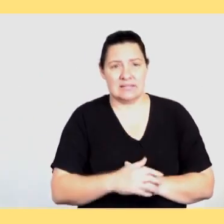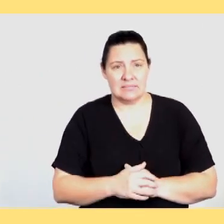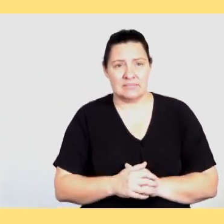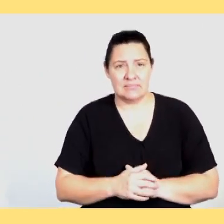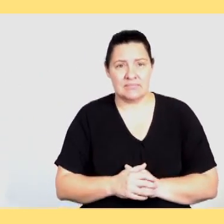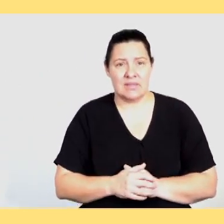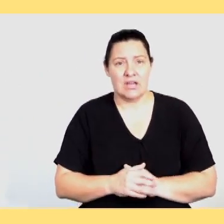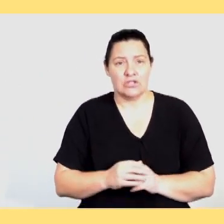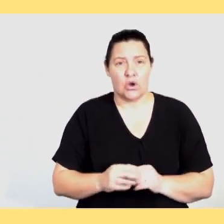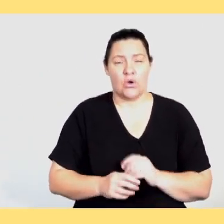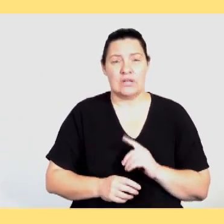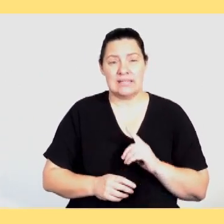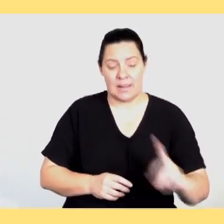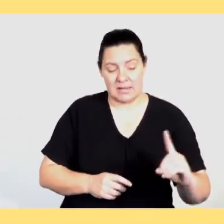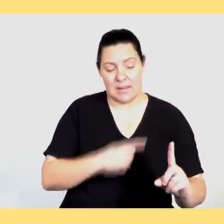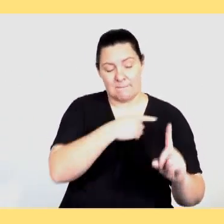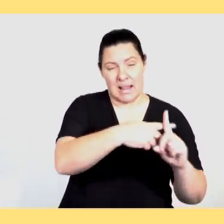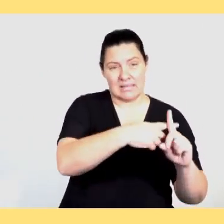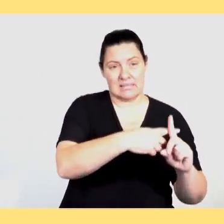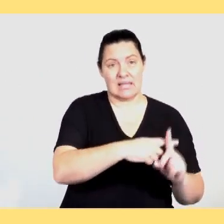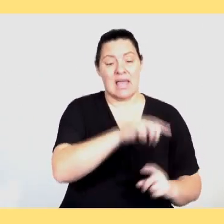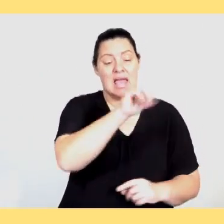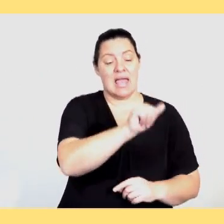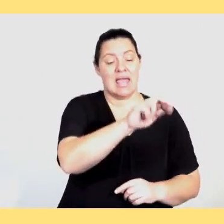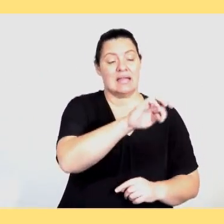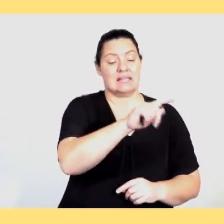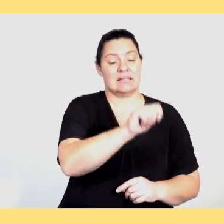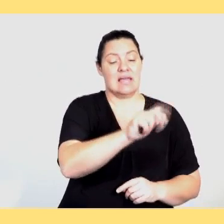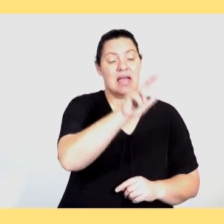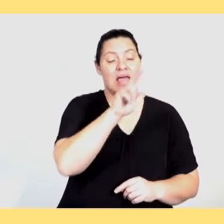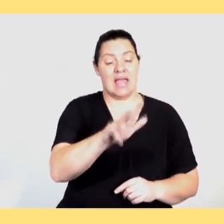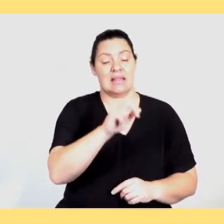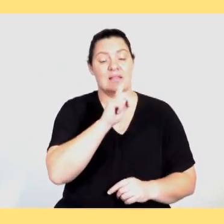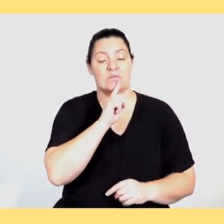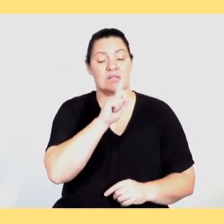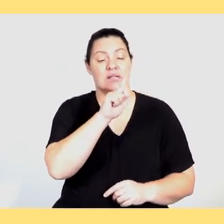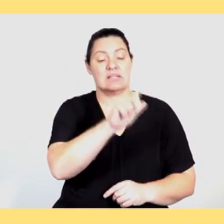78. So on the debit side, it's a plus. A ant,